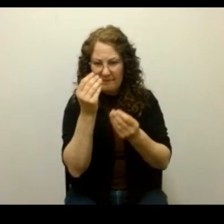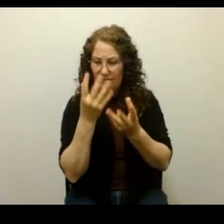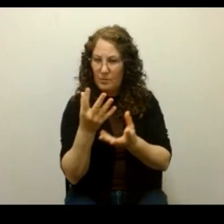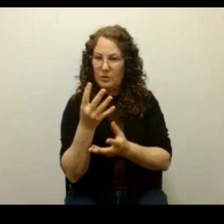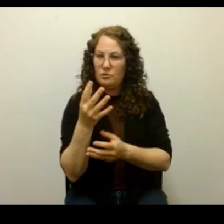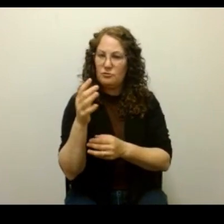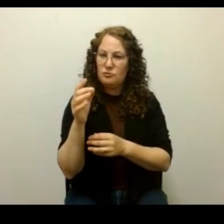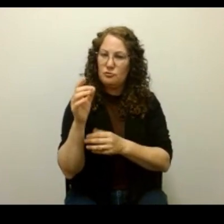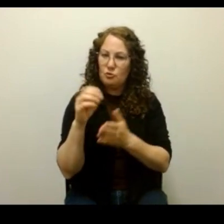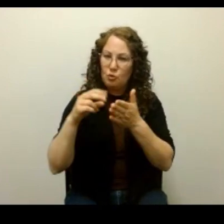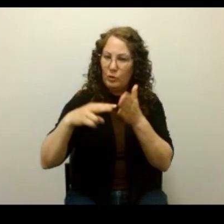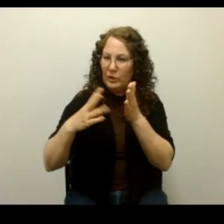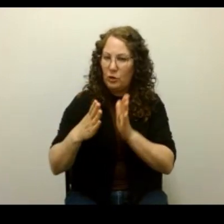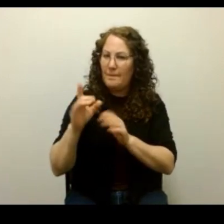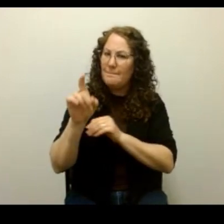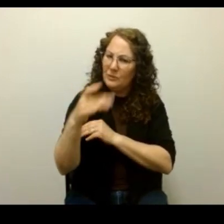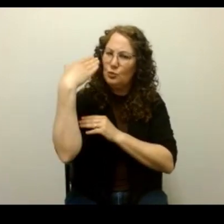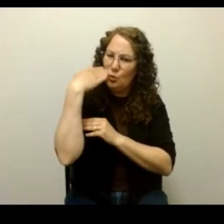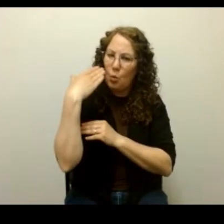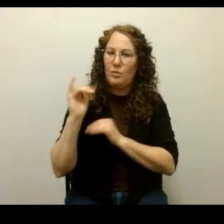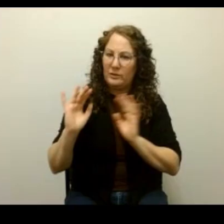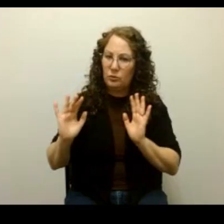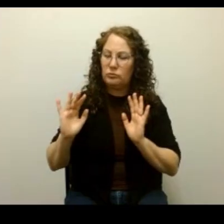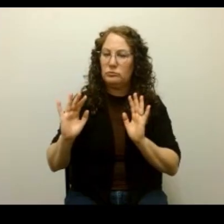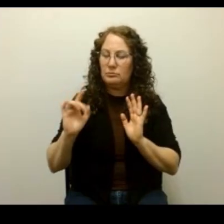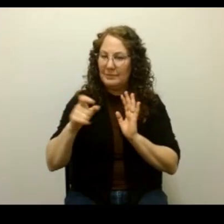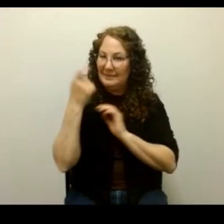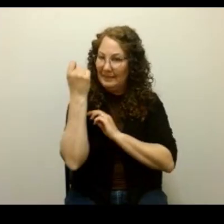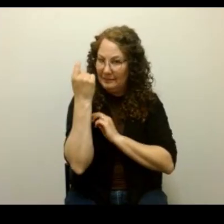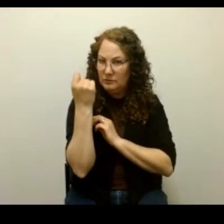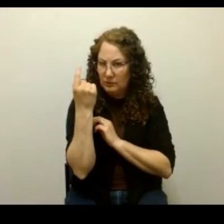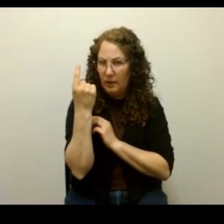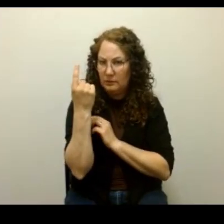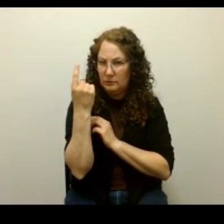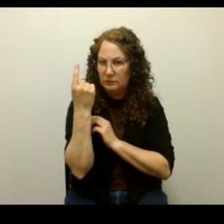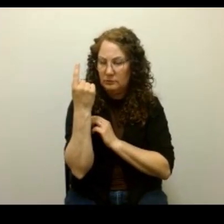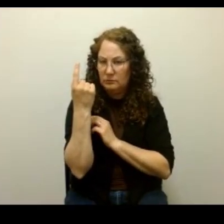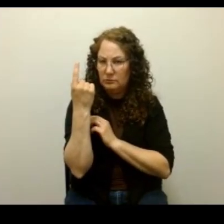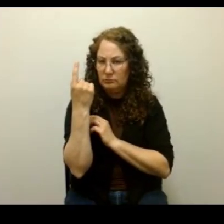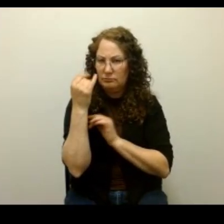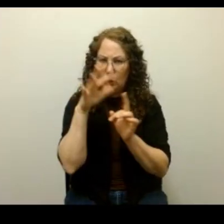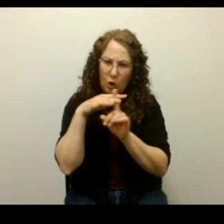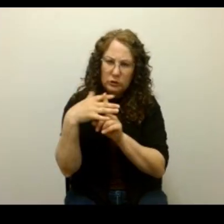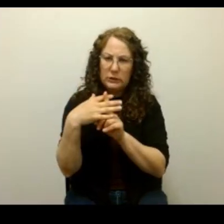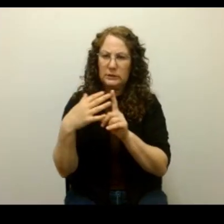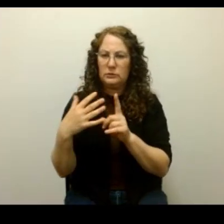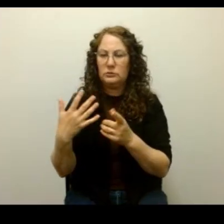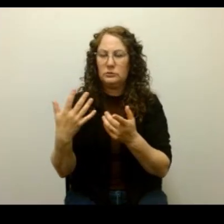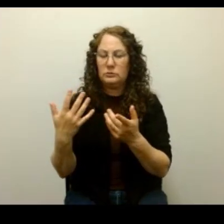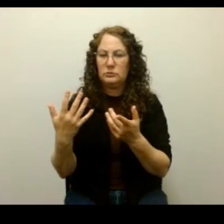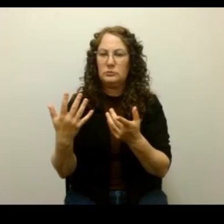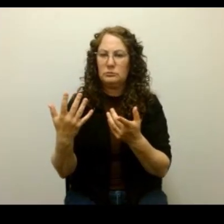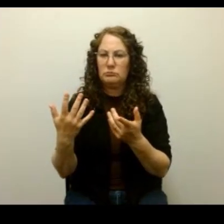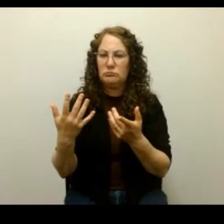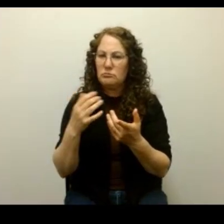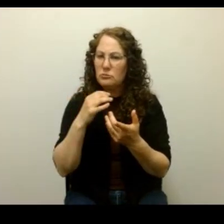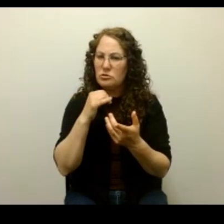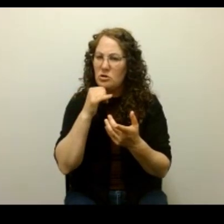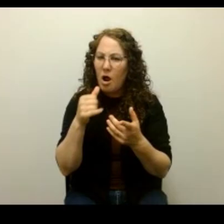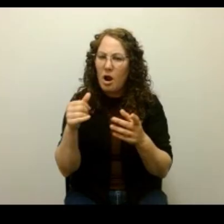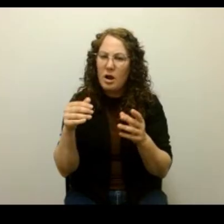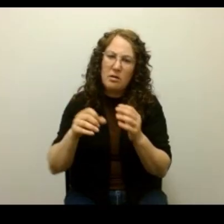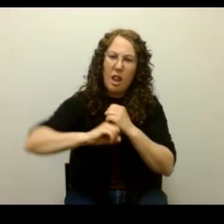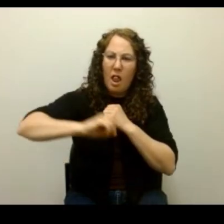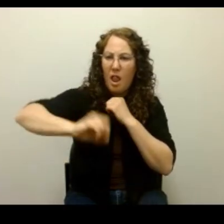know. The reader needs to understand the context and nothing more.